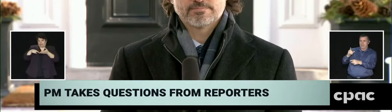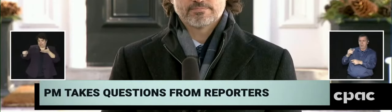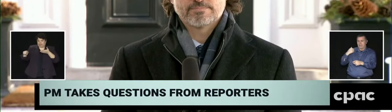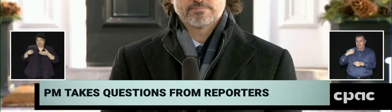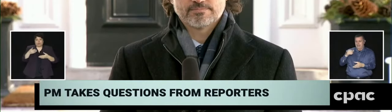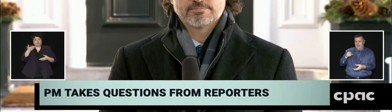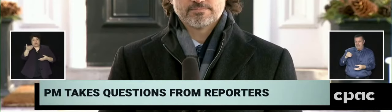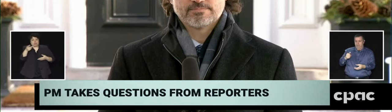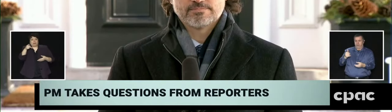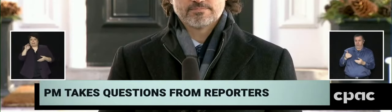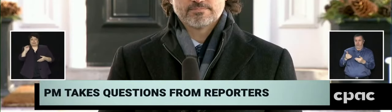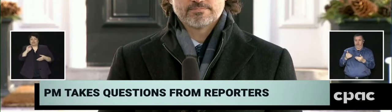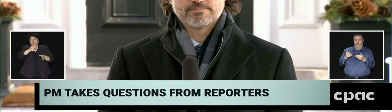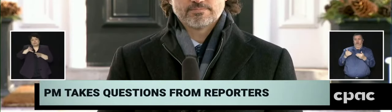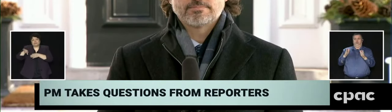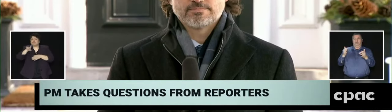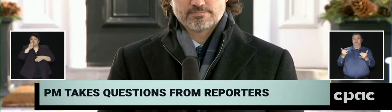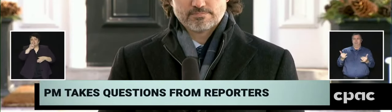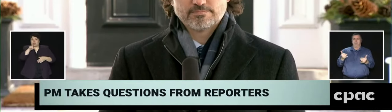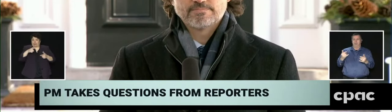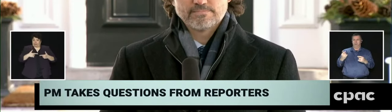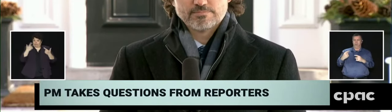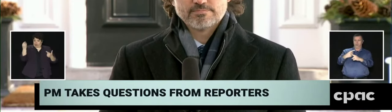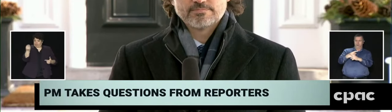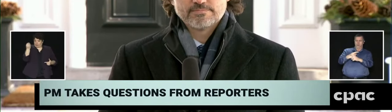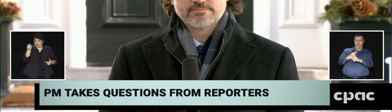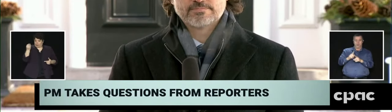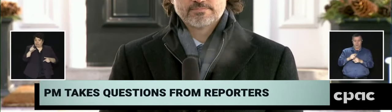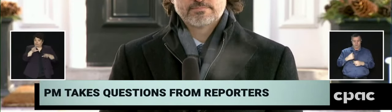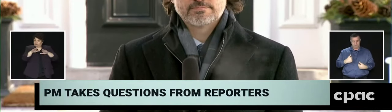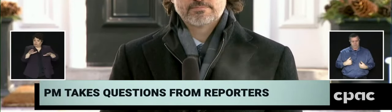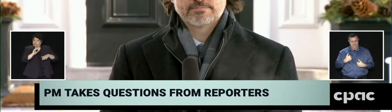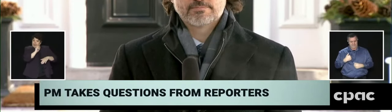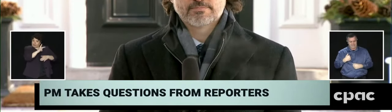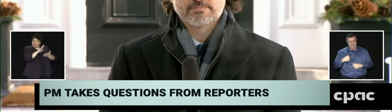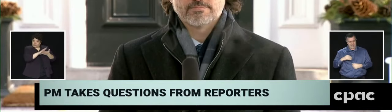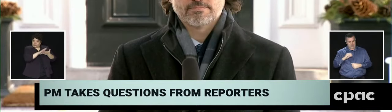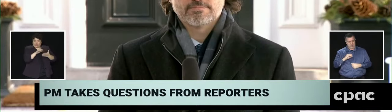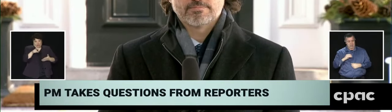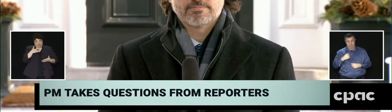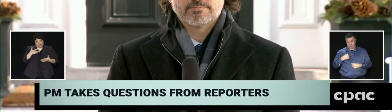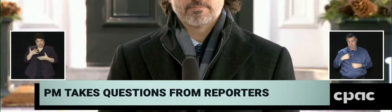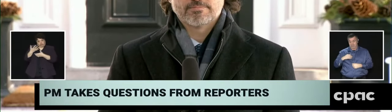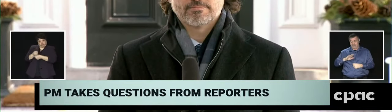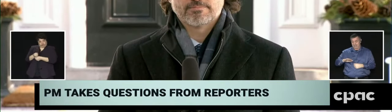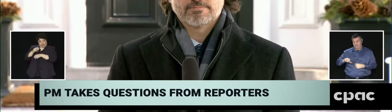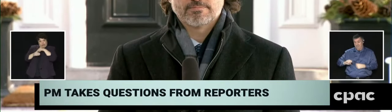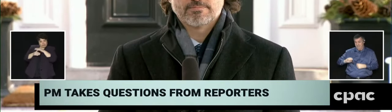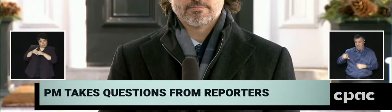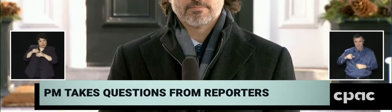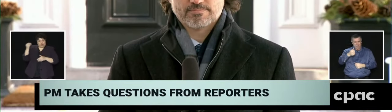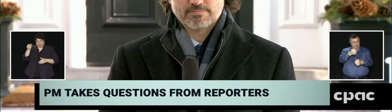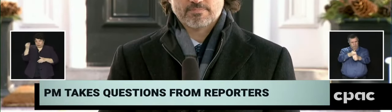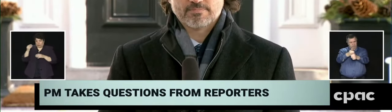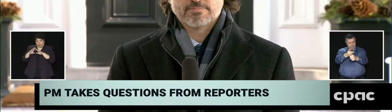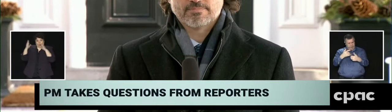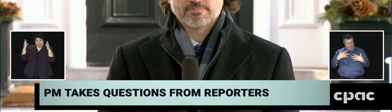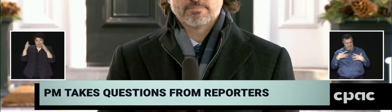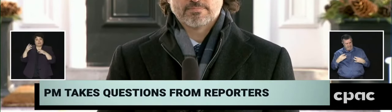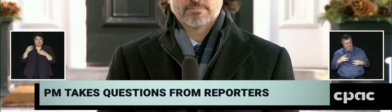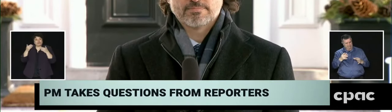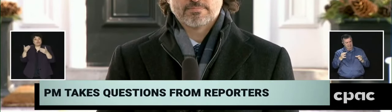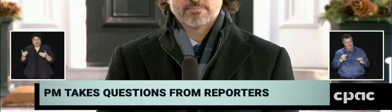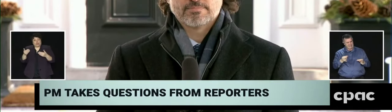of Ontario who sends his kids to school here, are you comfortable with that decision to begin reopening now when we're still facing all these variants